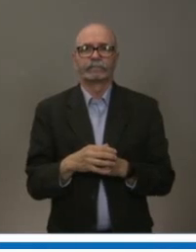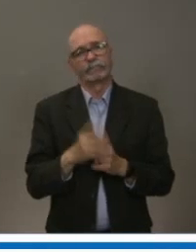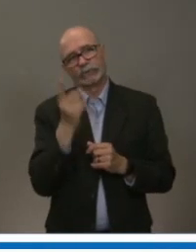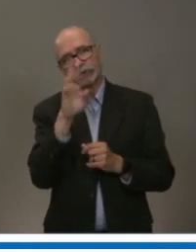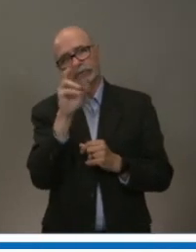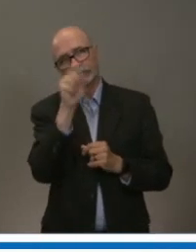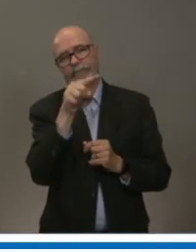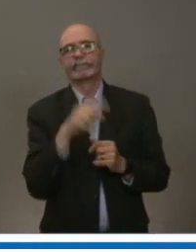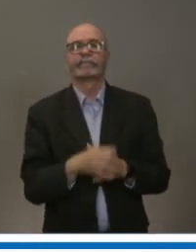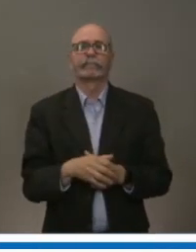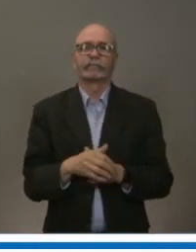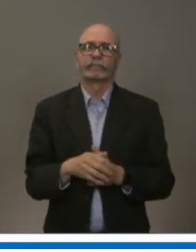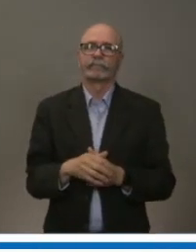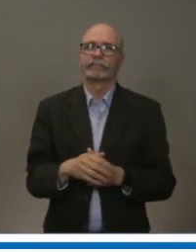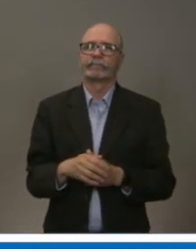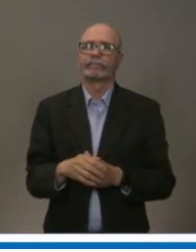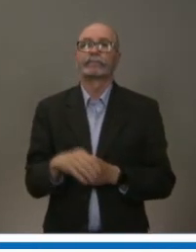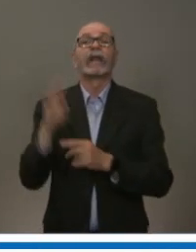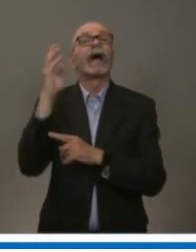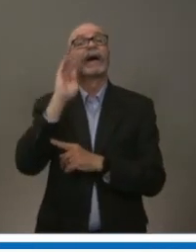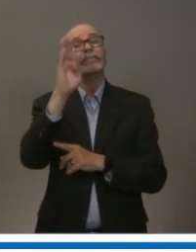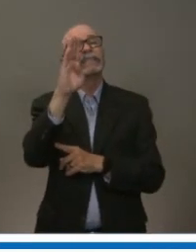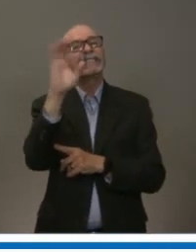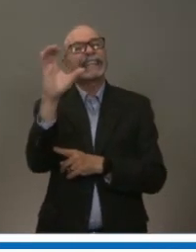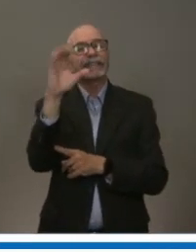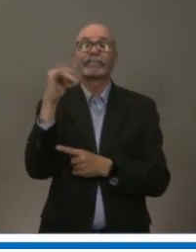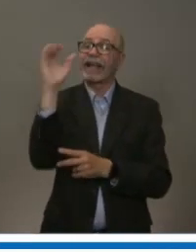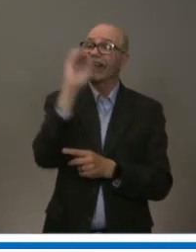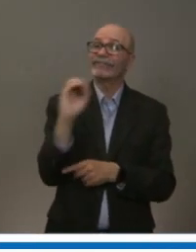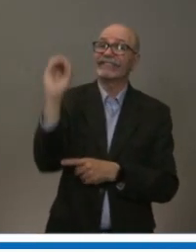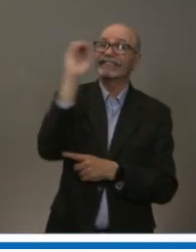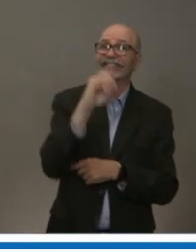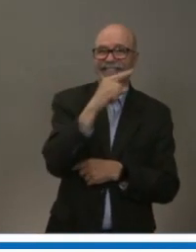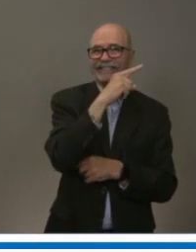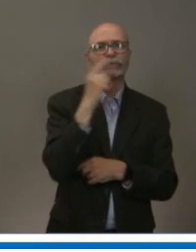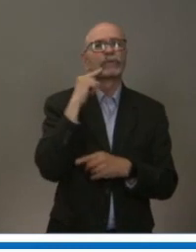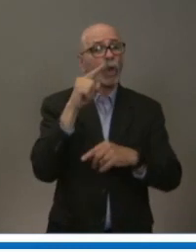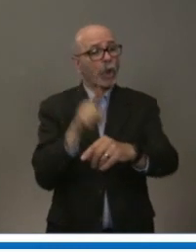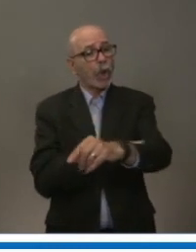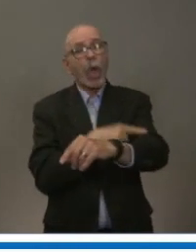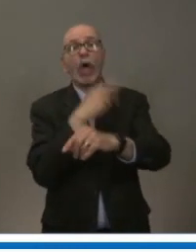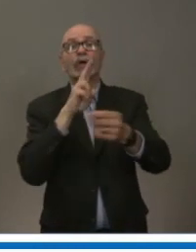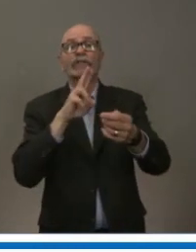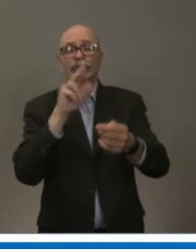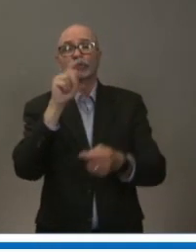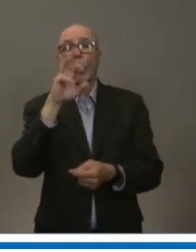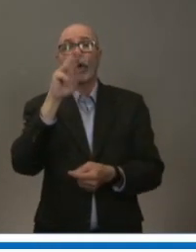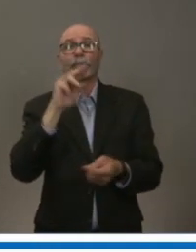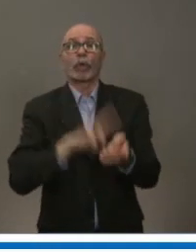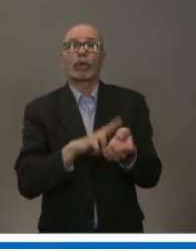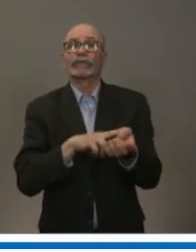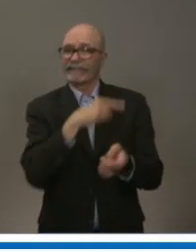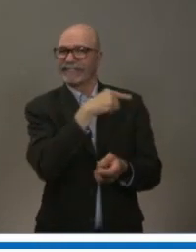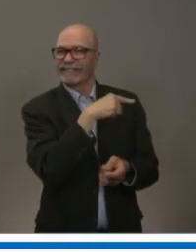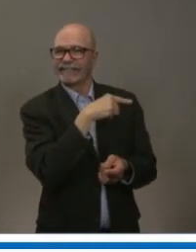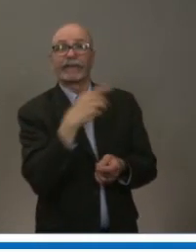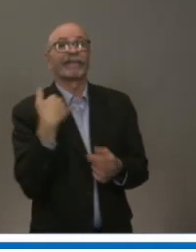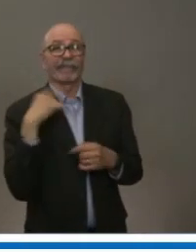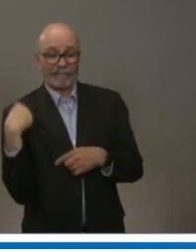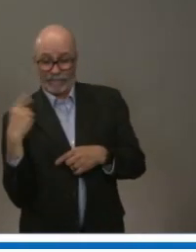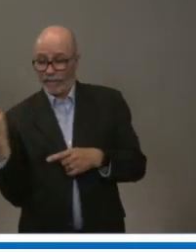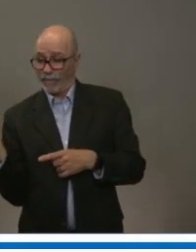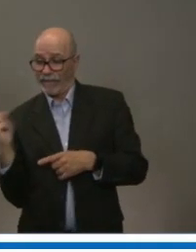Ontario, they've looked at addressing the concern of long-term care workers who work in multiple facilities and may potentially spread COVID in that